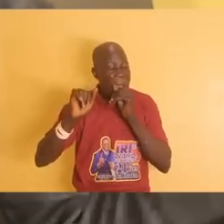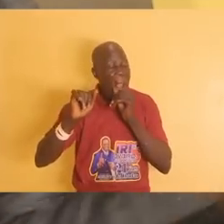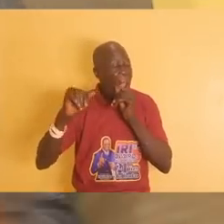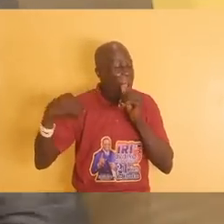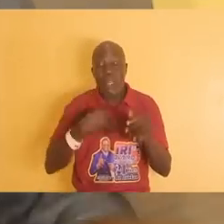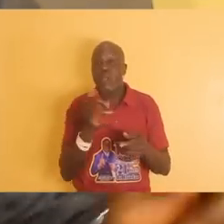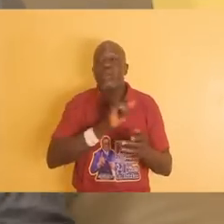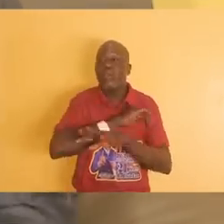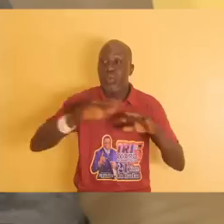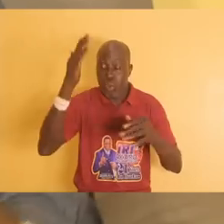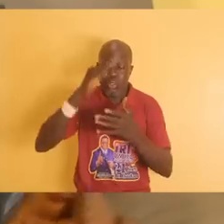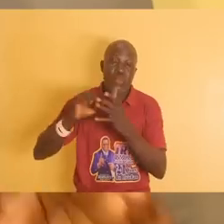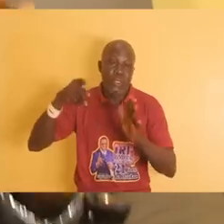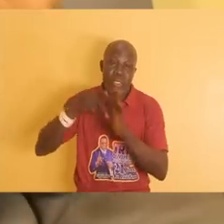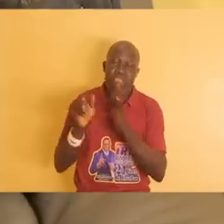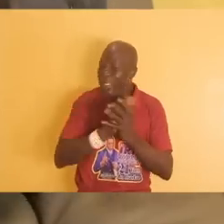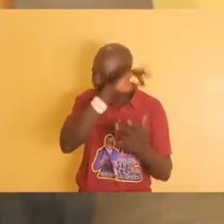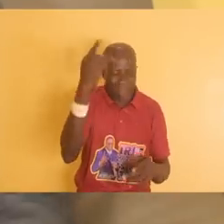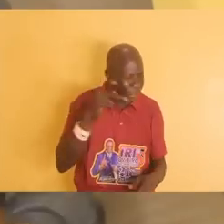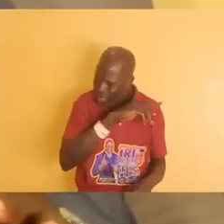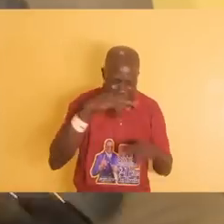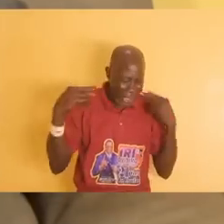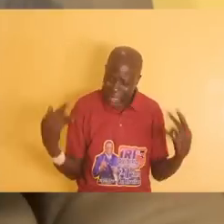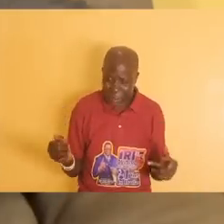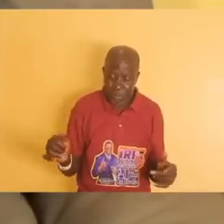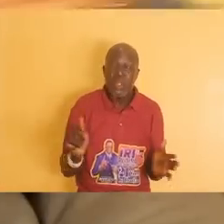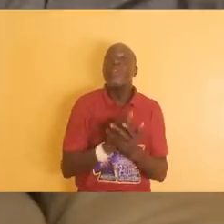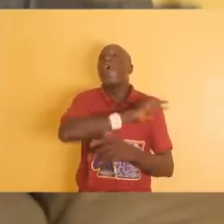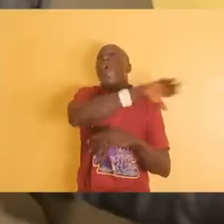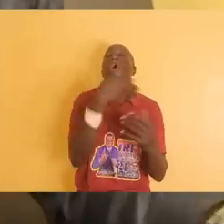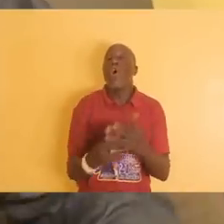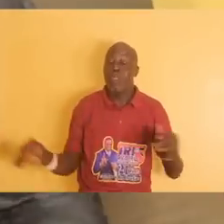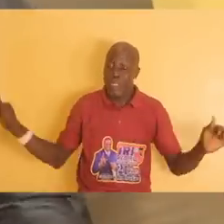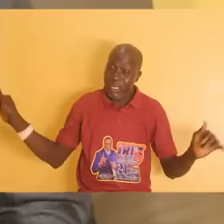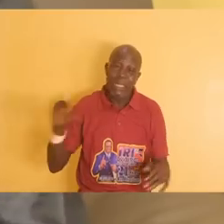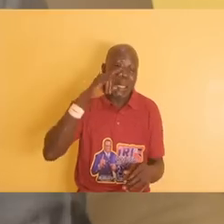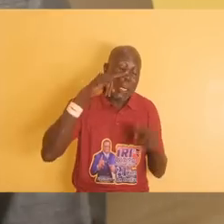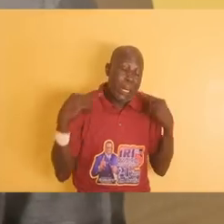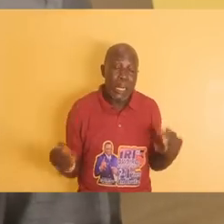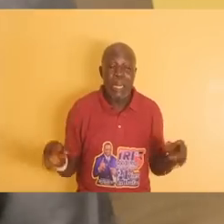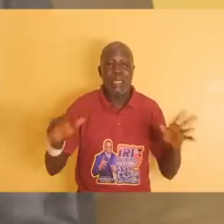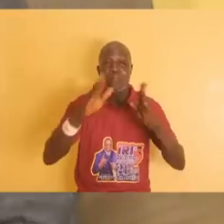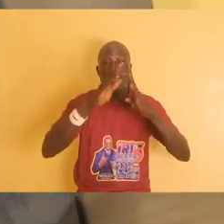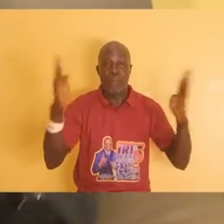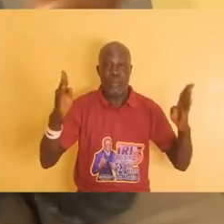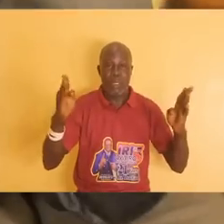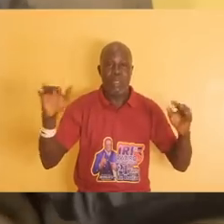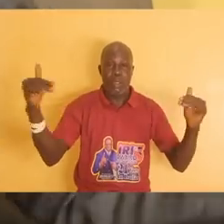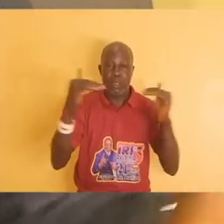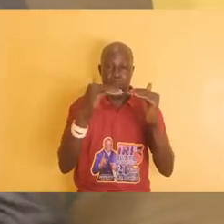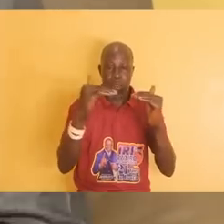know what is opening. They didn't ever expect the rats. They said what to be equal. And those three rats. Ah, everybody